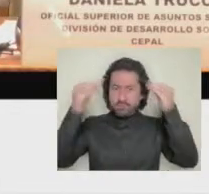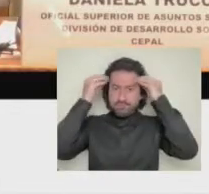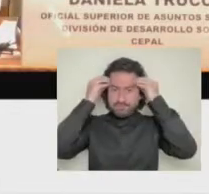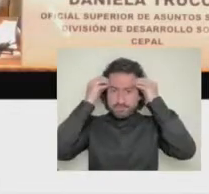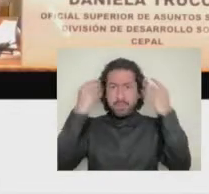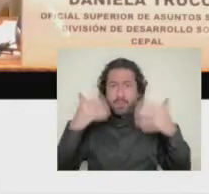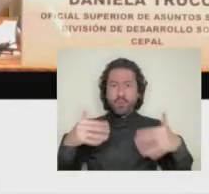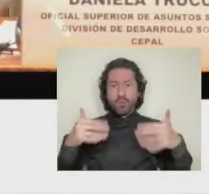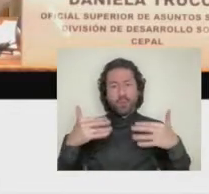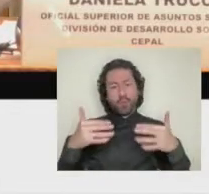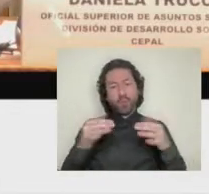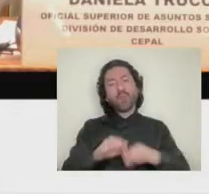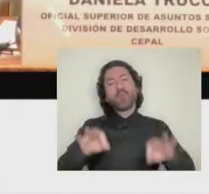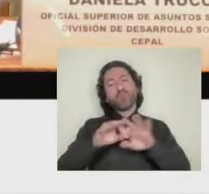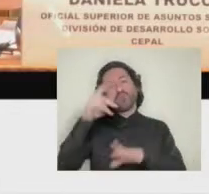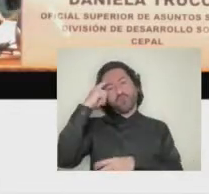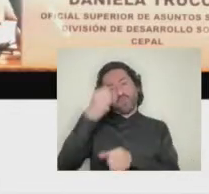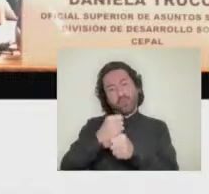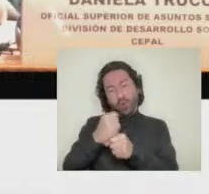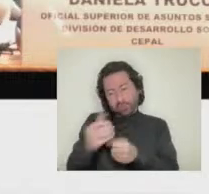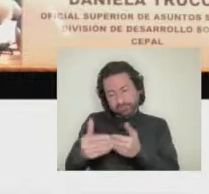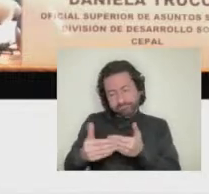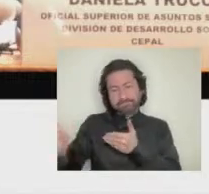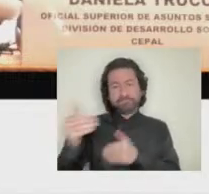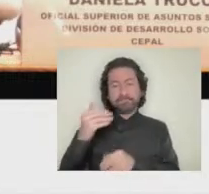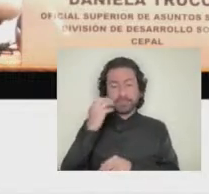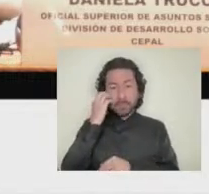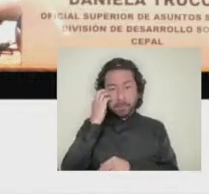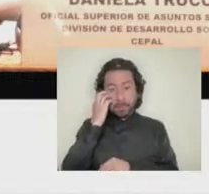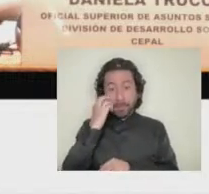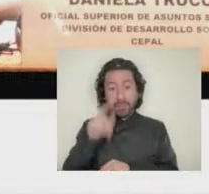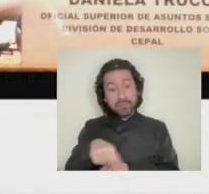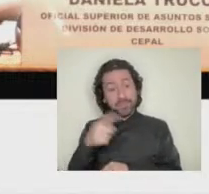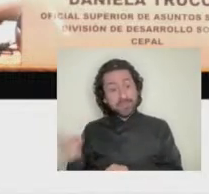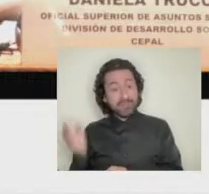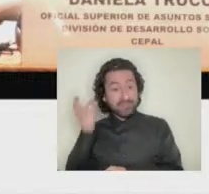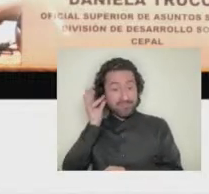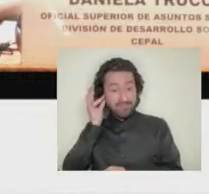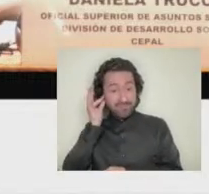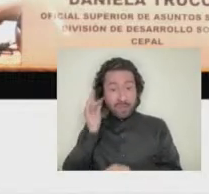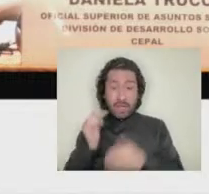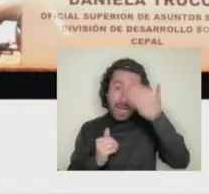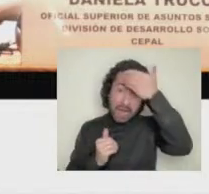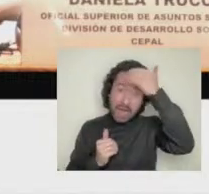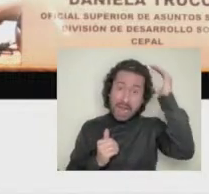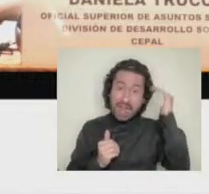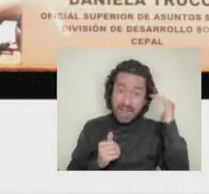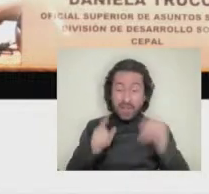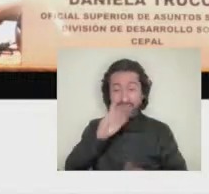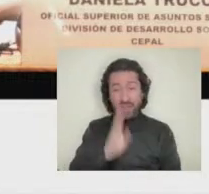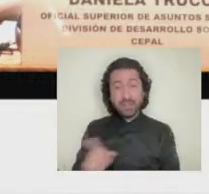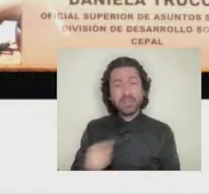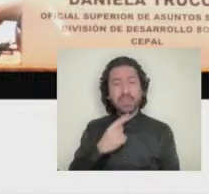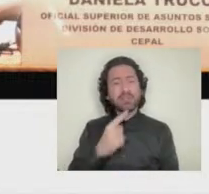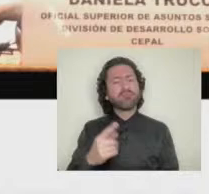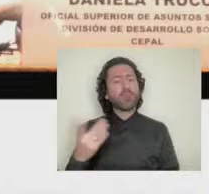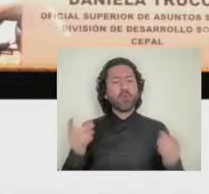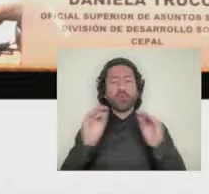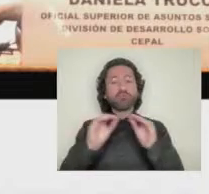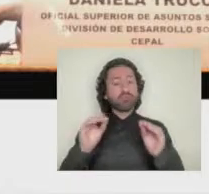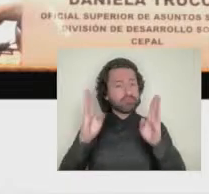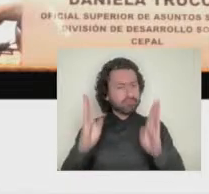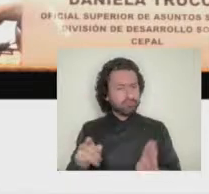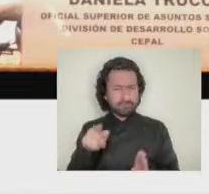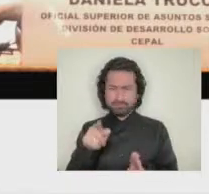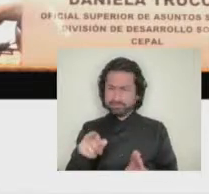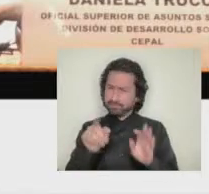those concepts for the work that we are beginning. And Claudia also includes the